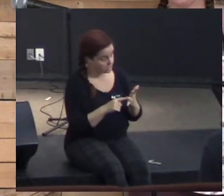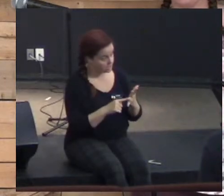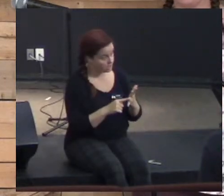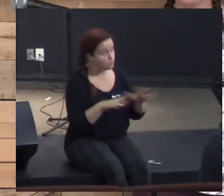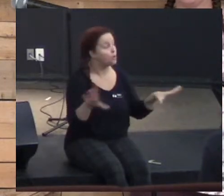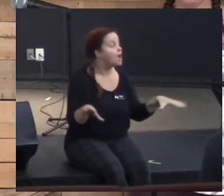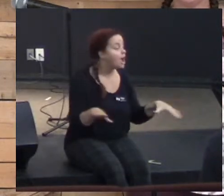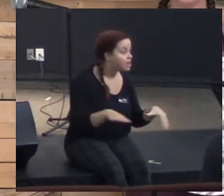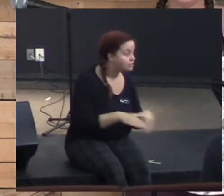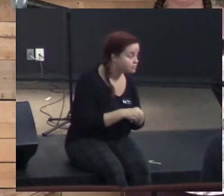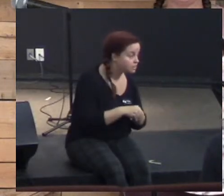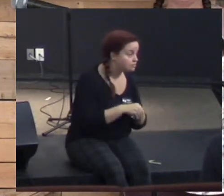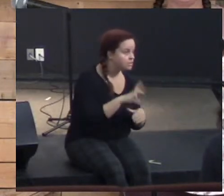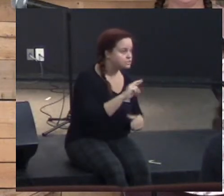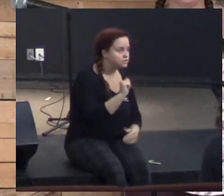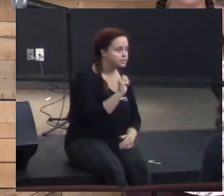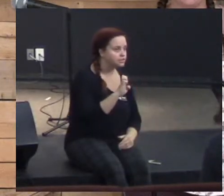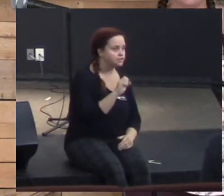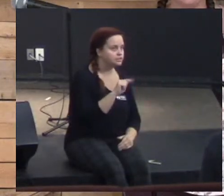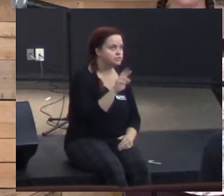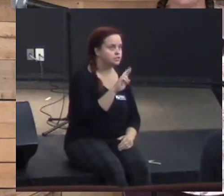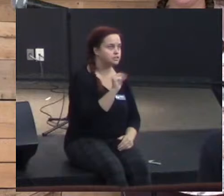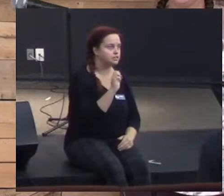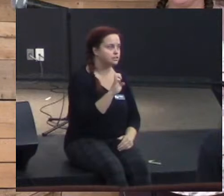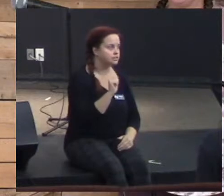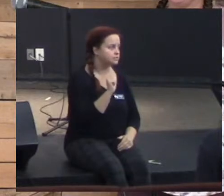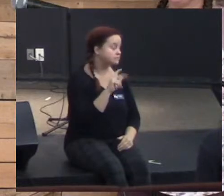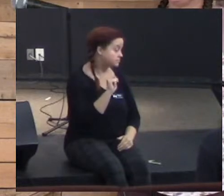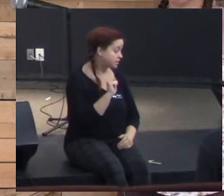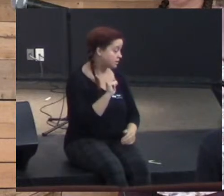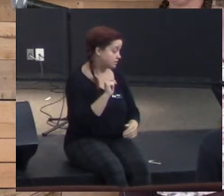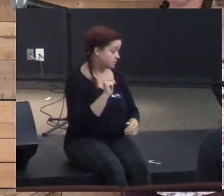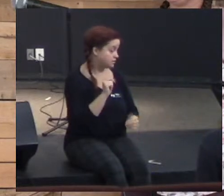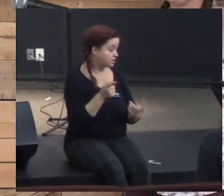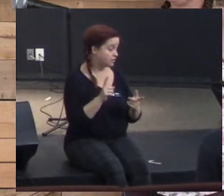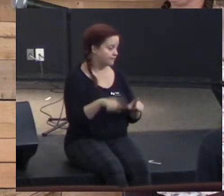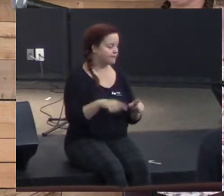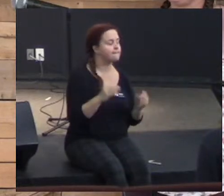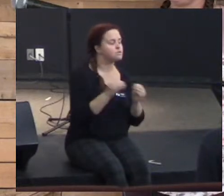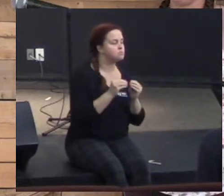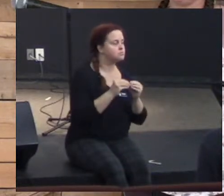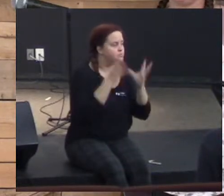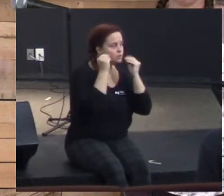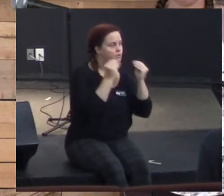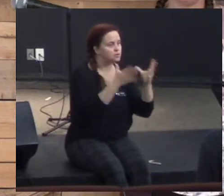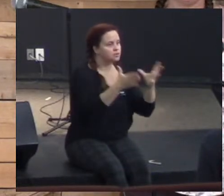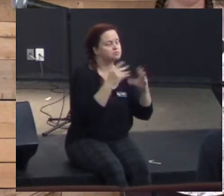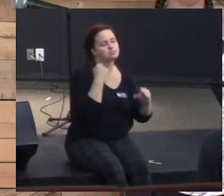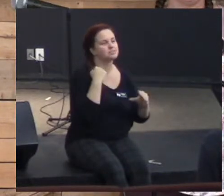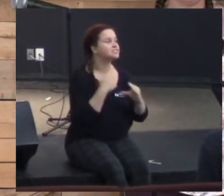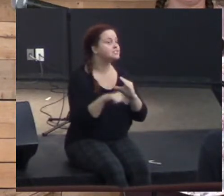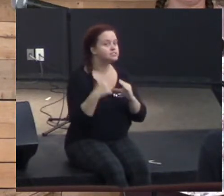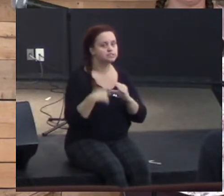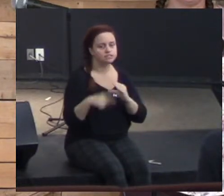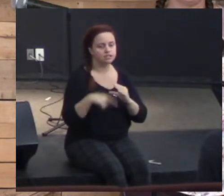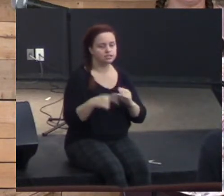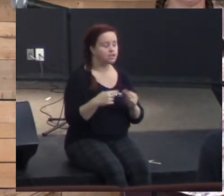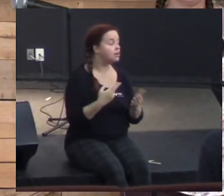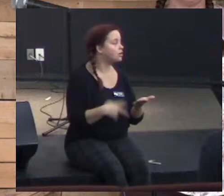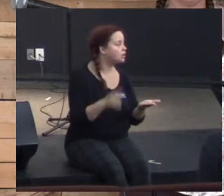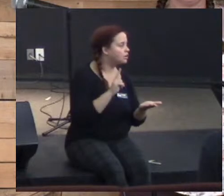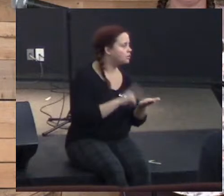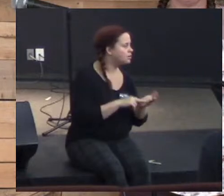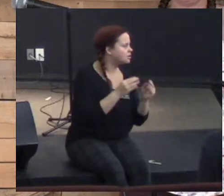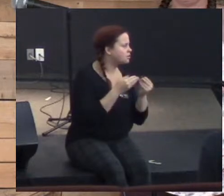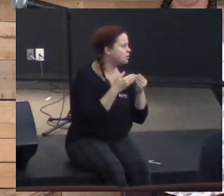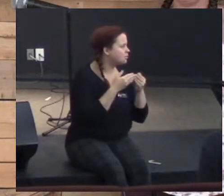retreat coming up. Woo-hoo! So more information about that will be sent out. Registration is going to be opening, I